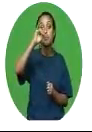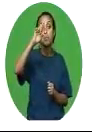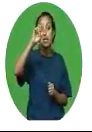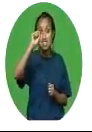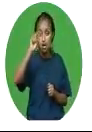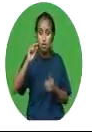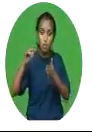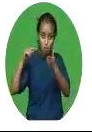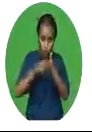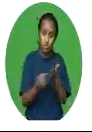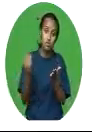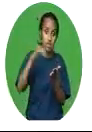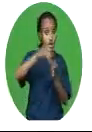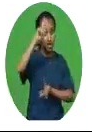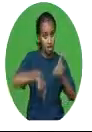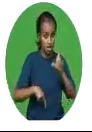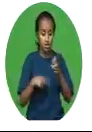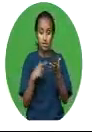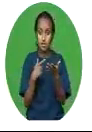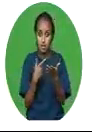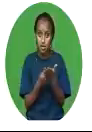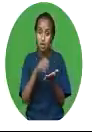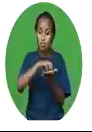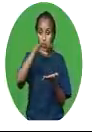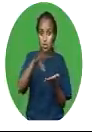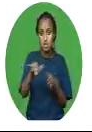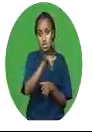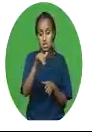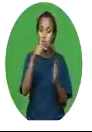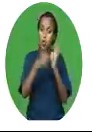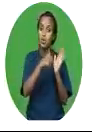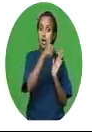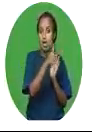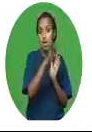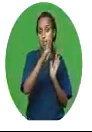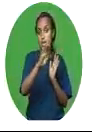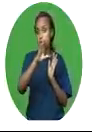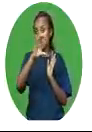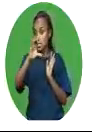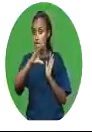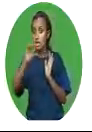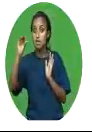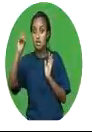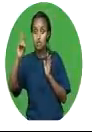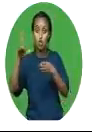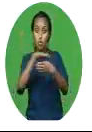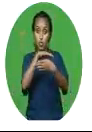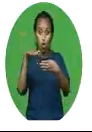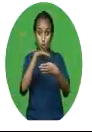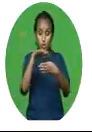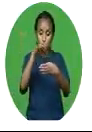lie. Project the same points A, B, C, and D from top